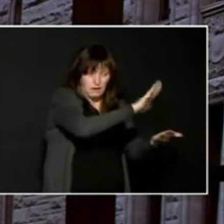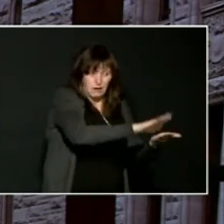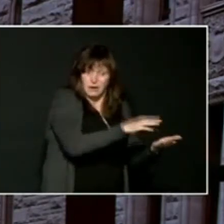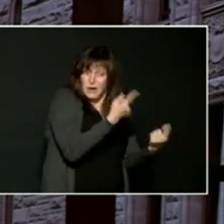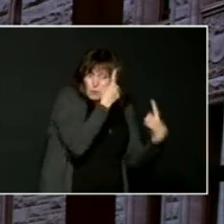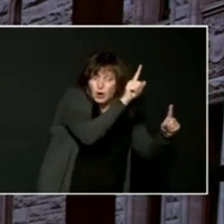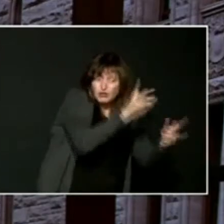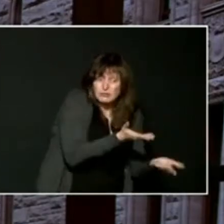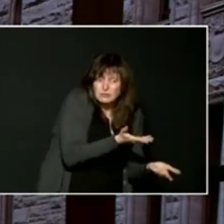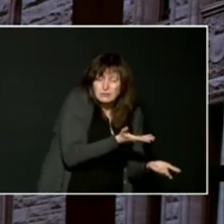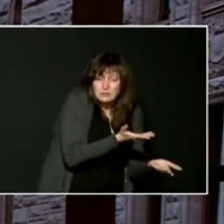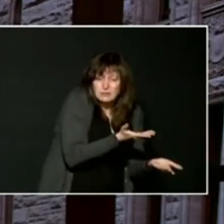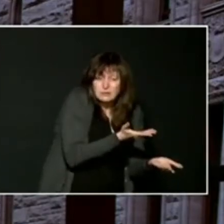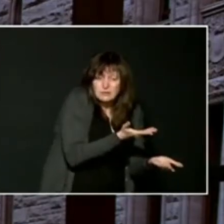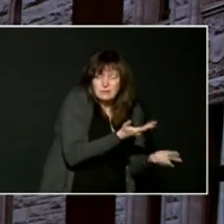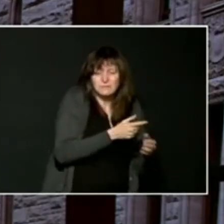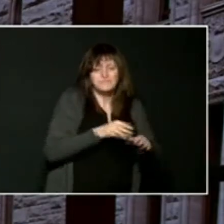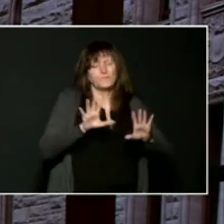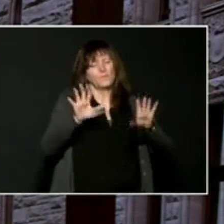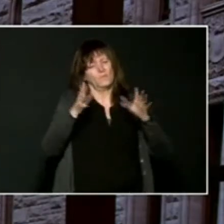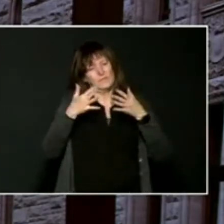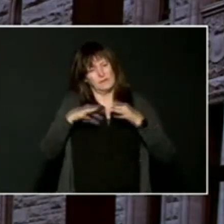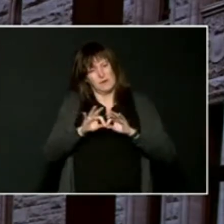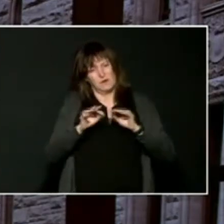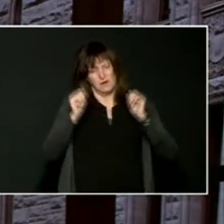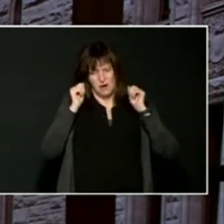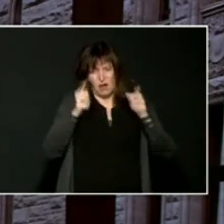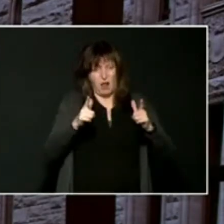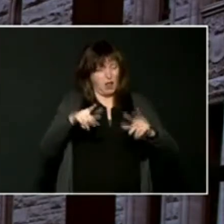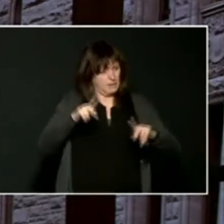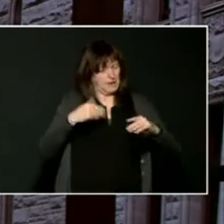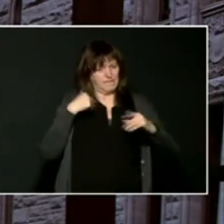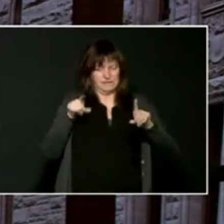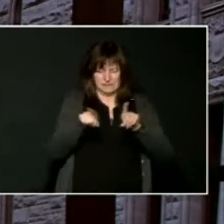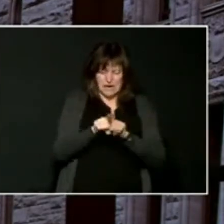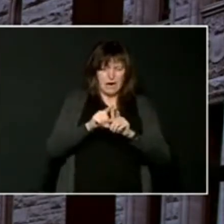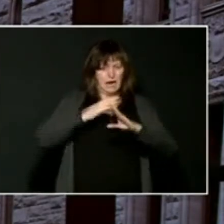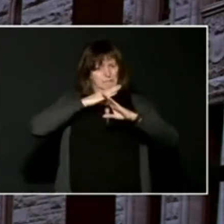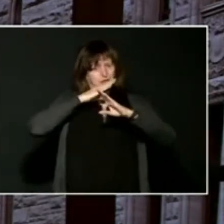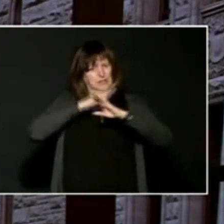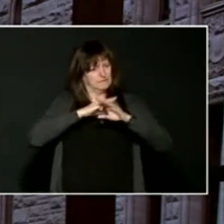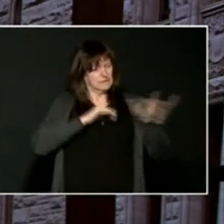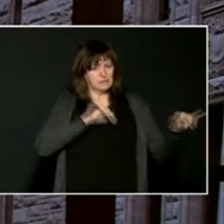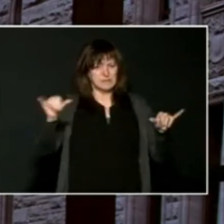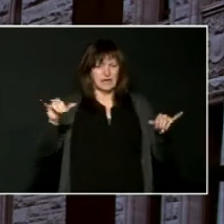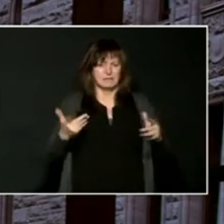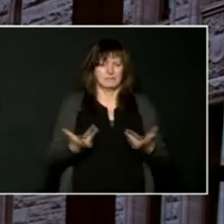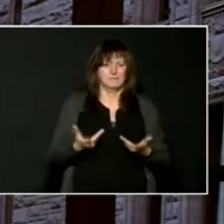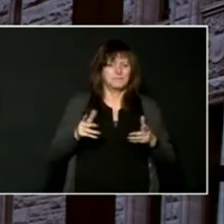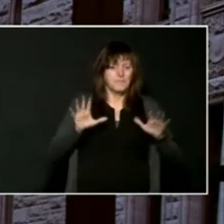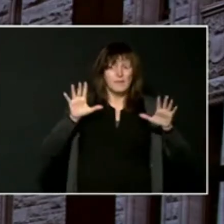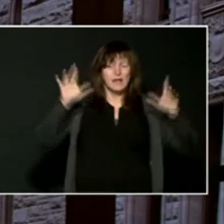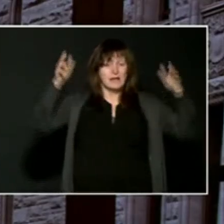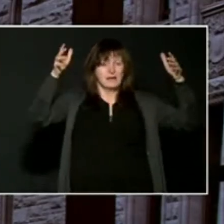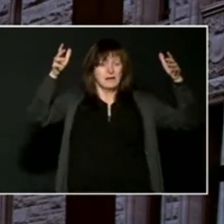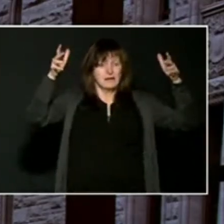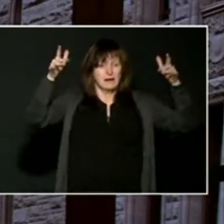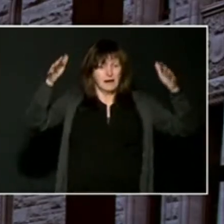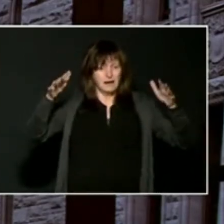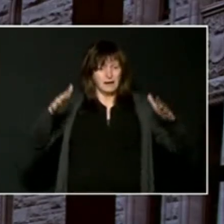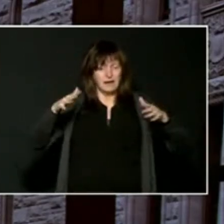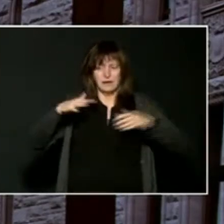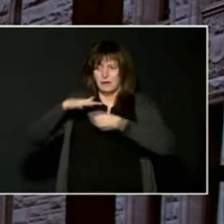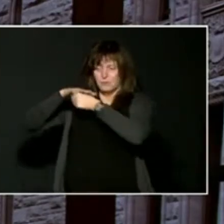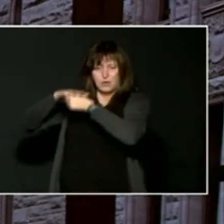make sure that everyone has protection, and then collectively we can bring this down, relieve the pressure on our hospitals